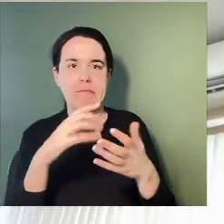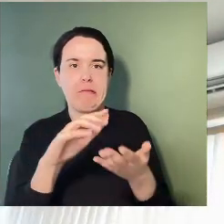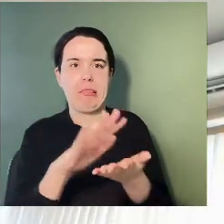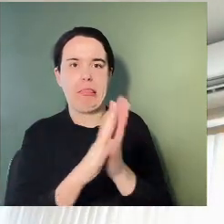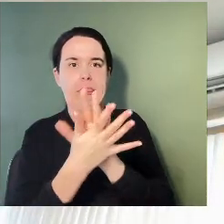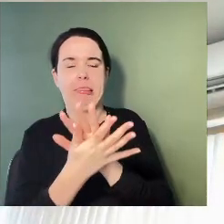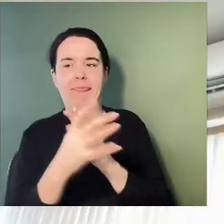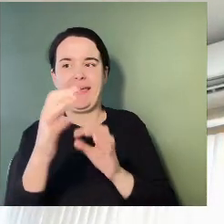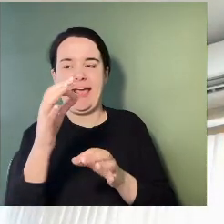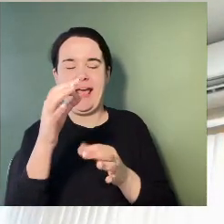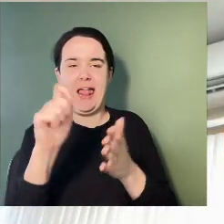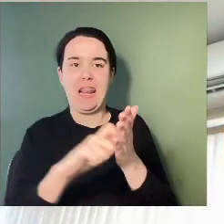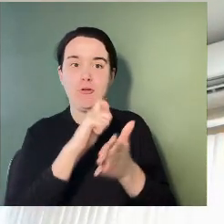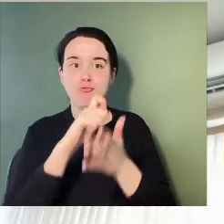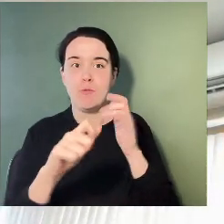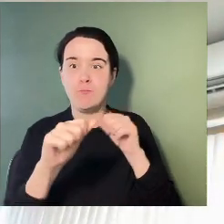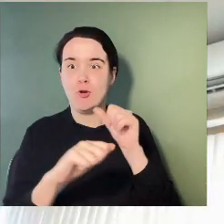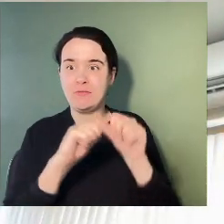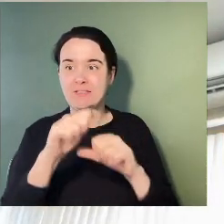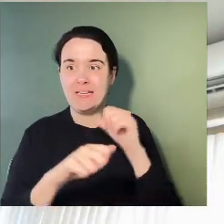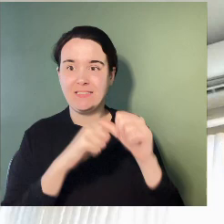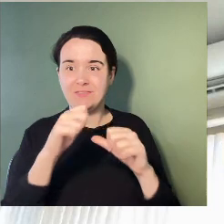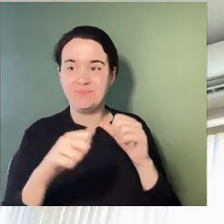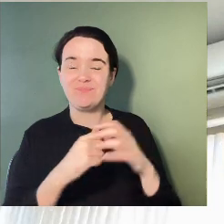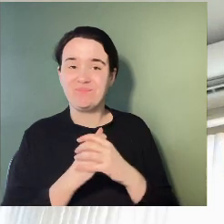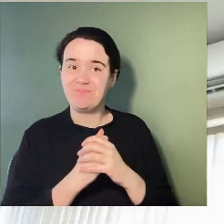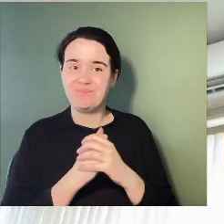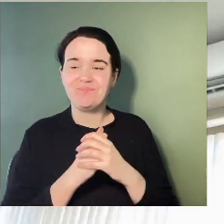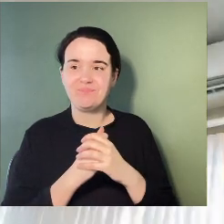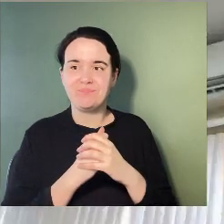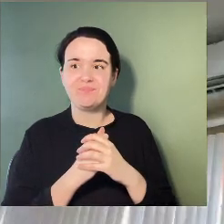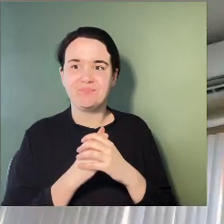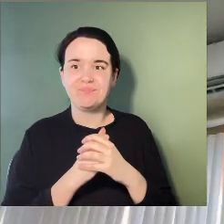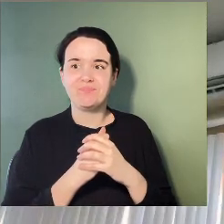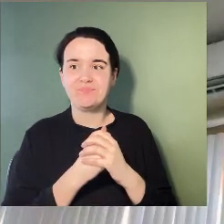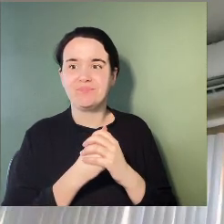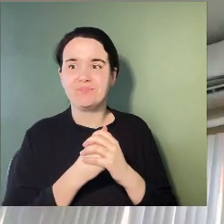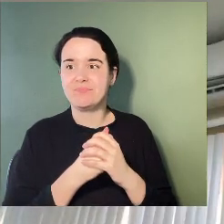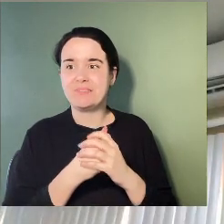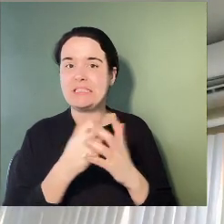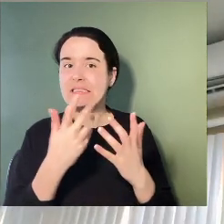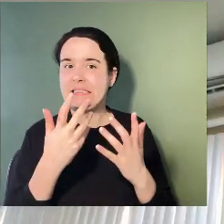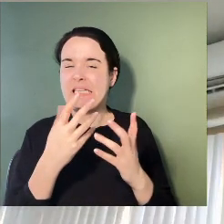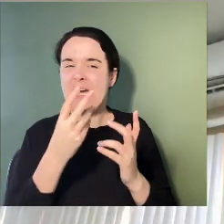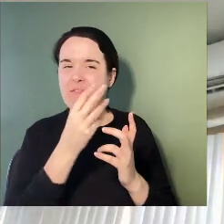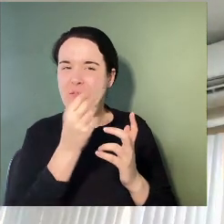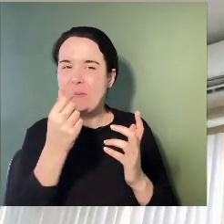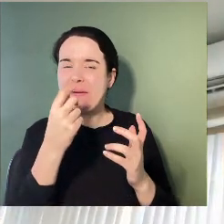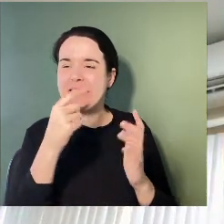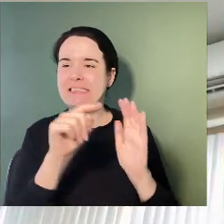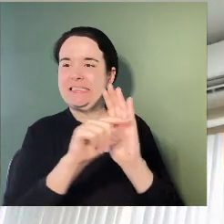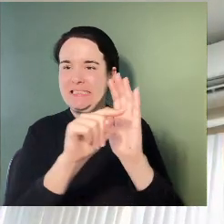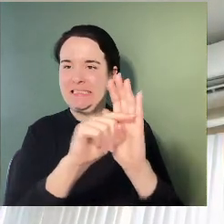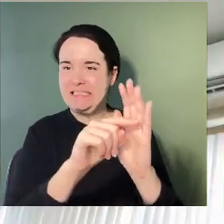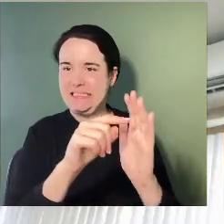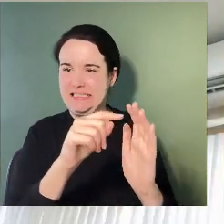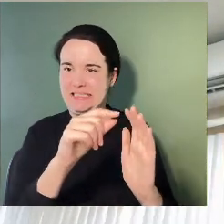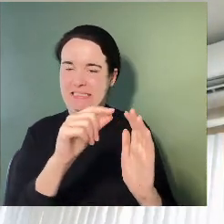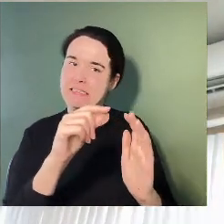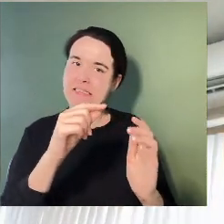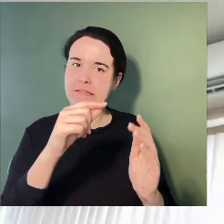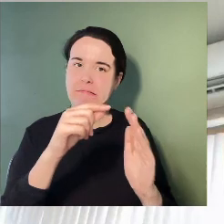And so those are some of the backdrop that we can look out for in terms of the drawbacks of